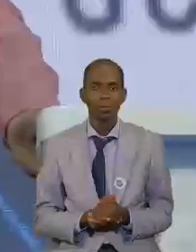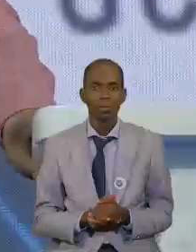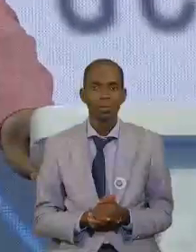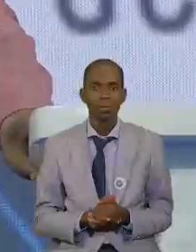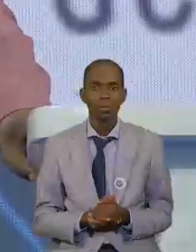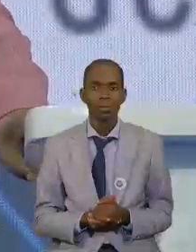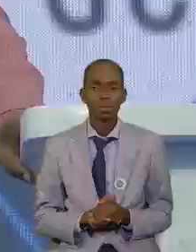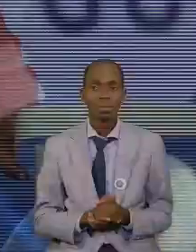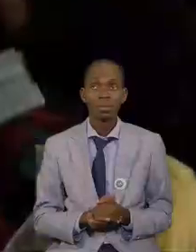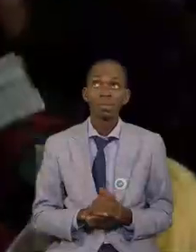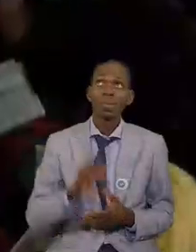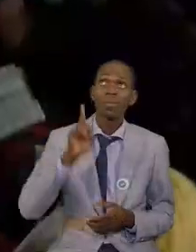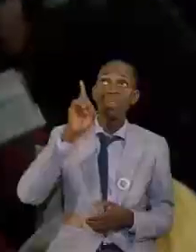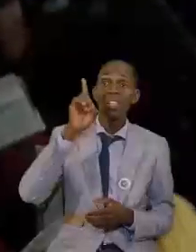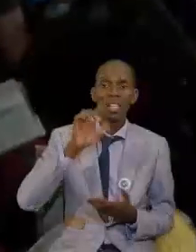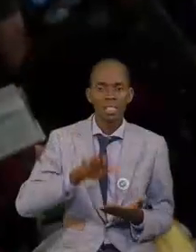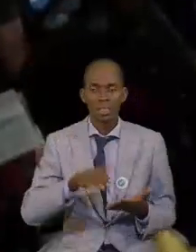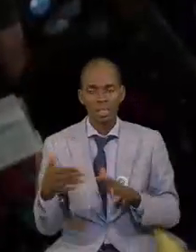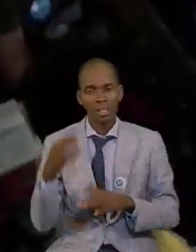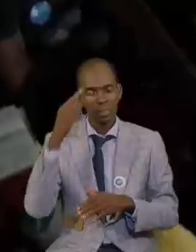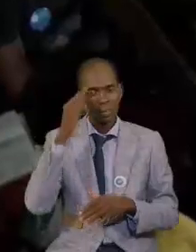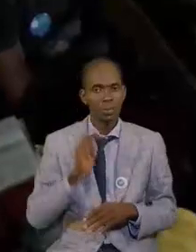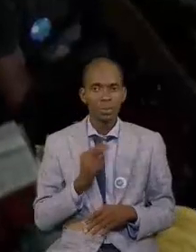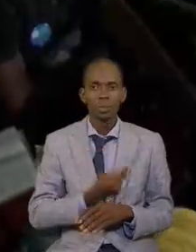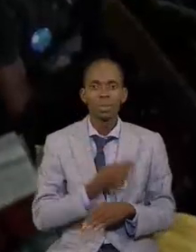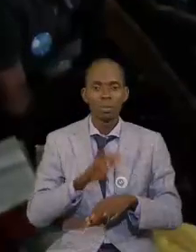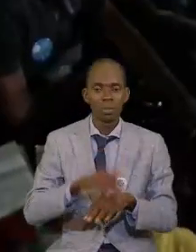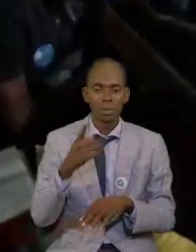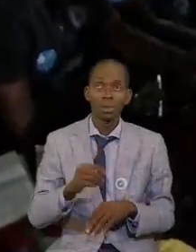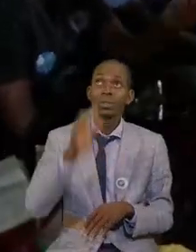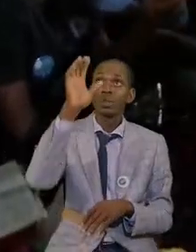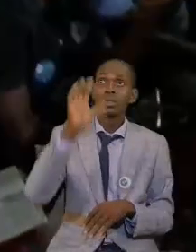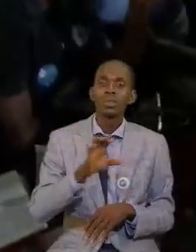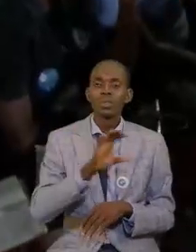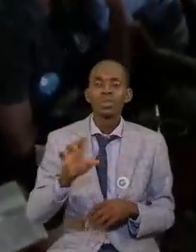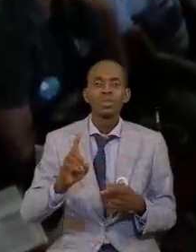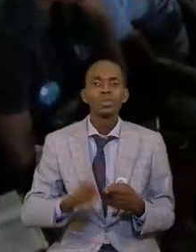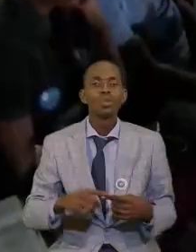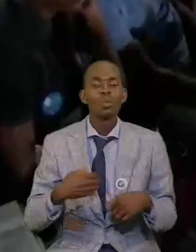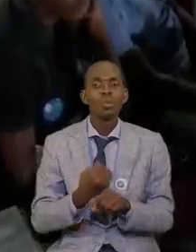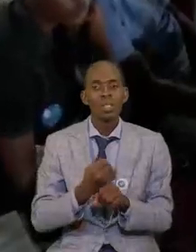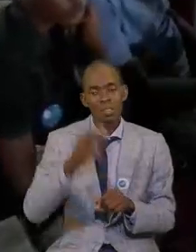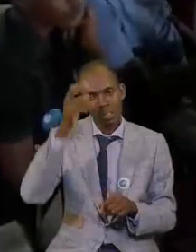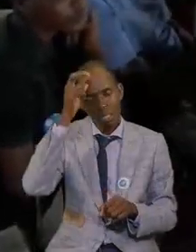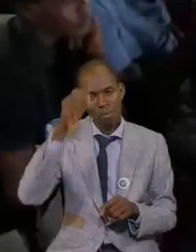He died for us on the cross to paralyze the devil.